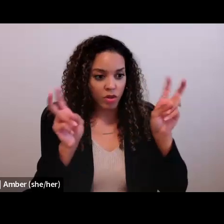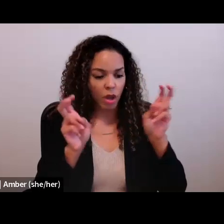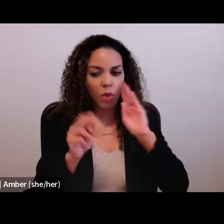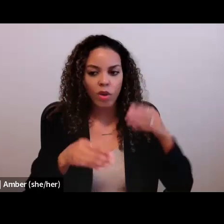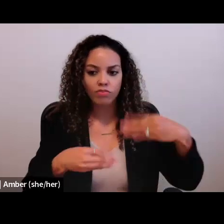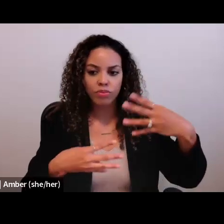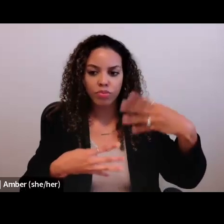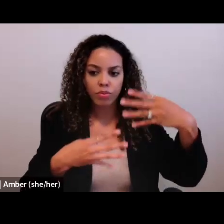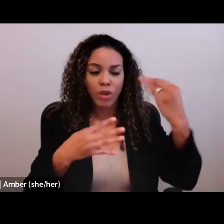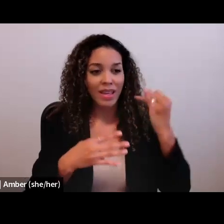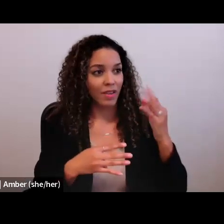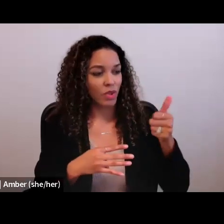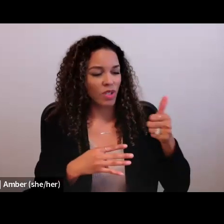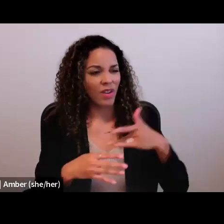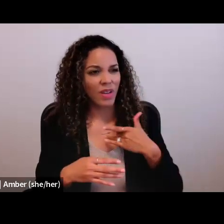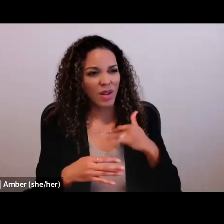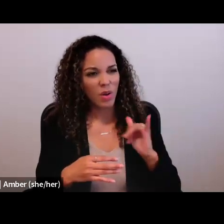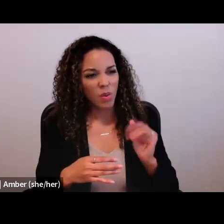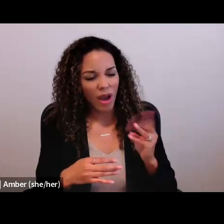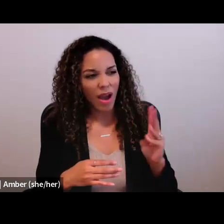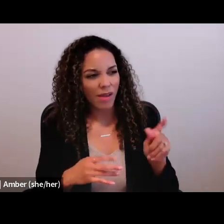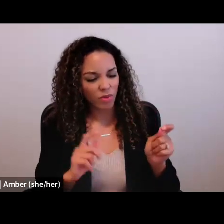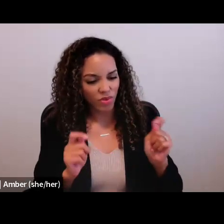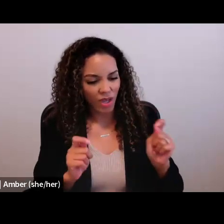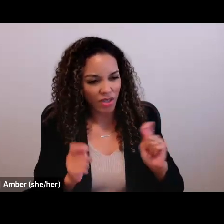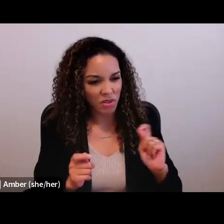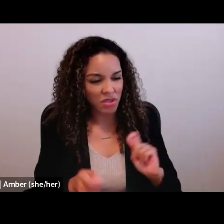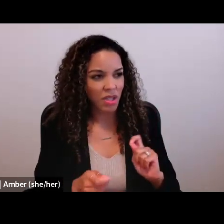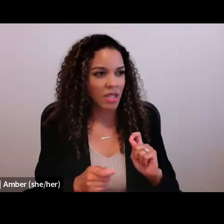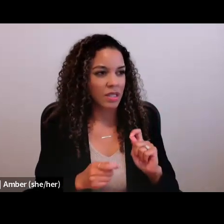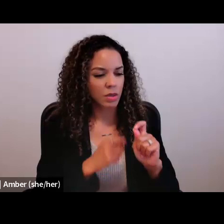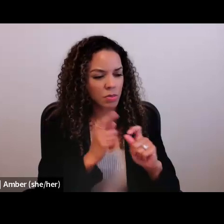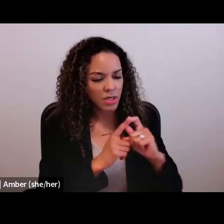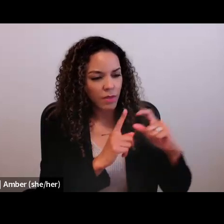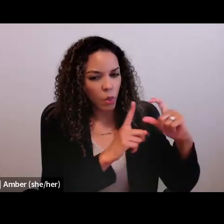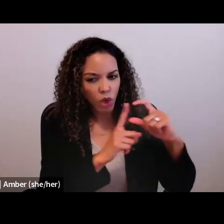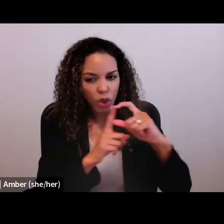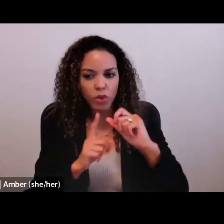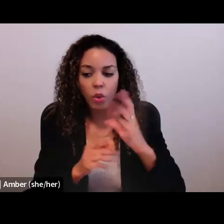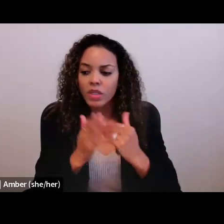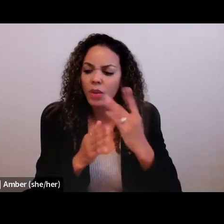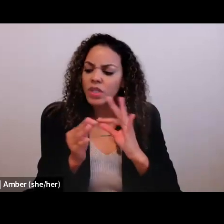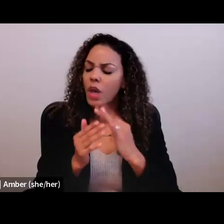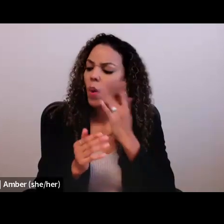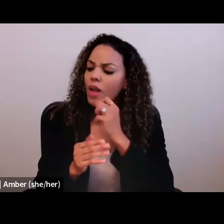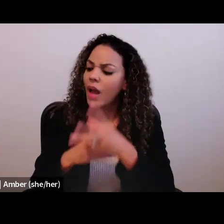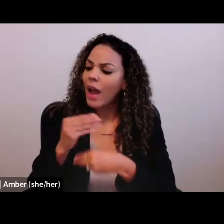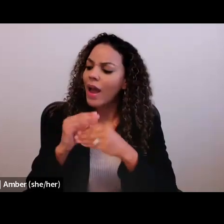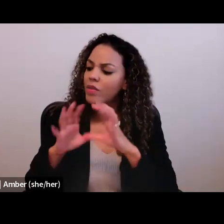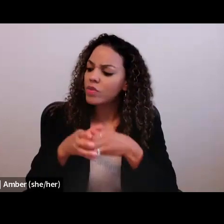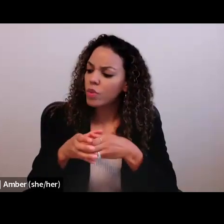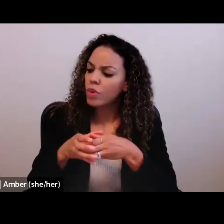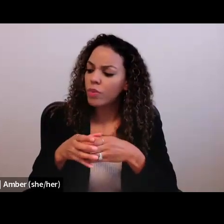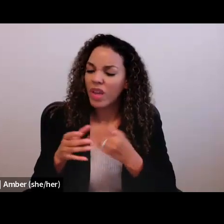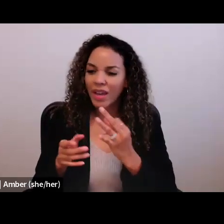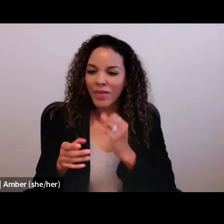have to change it so much so where it's changing certain words, or changing, or someone will say, why don't you add this reference group? If that doesn't